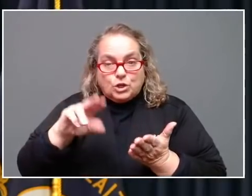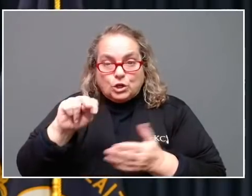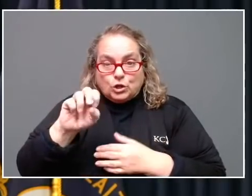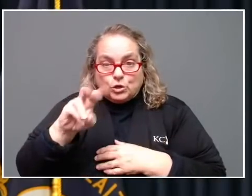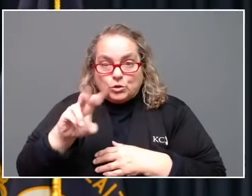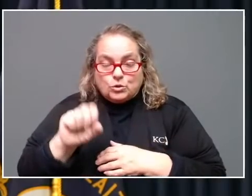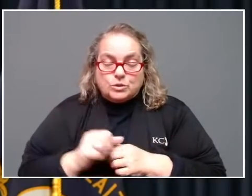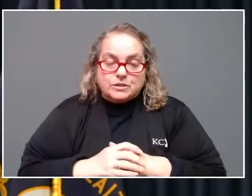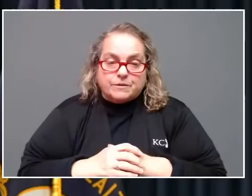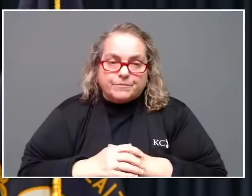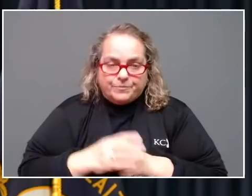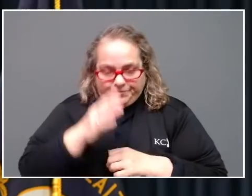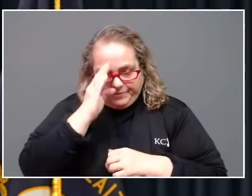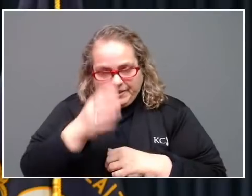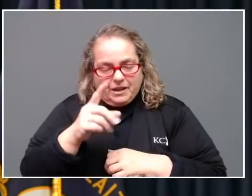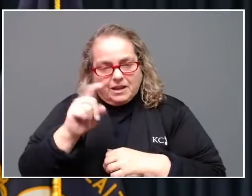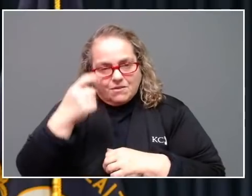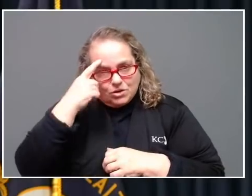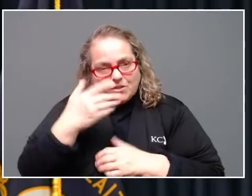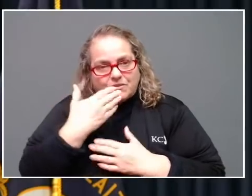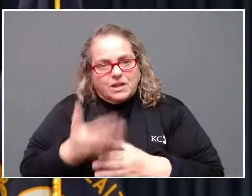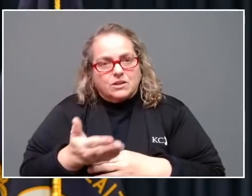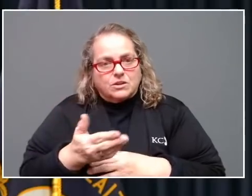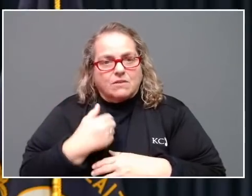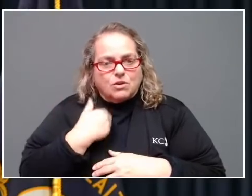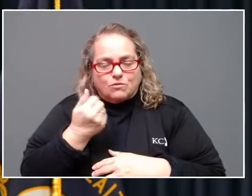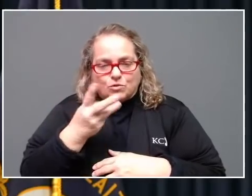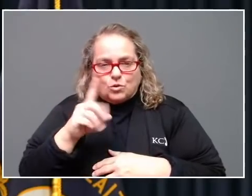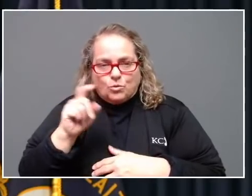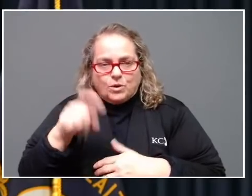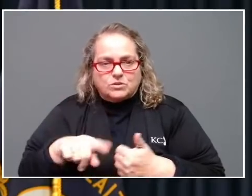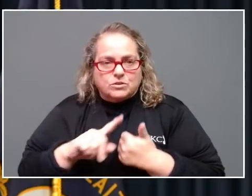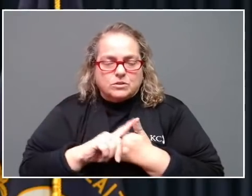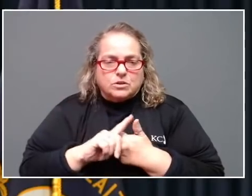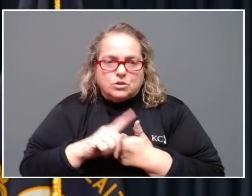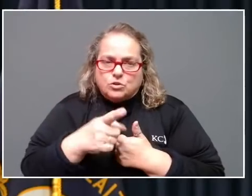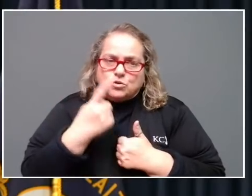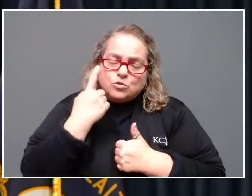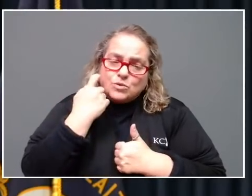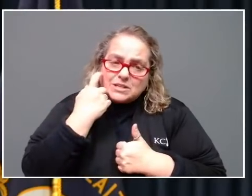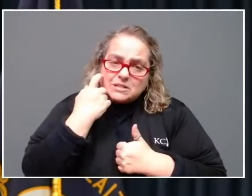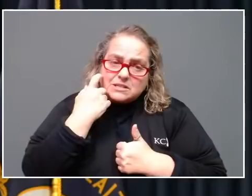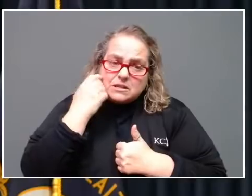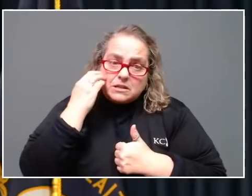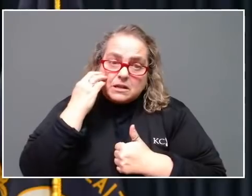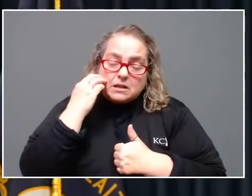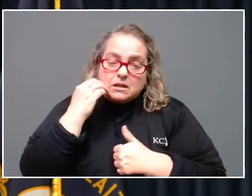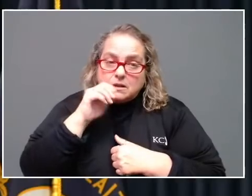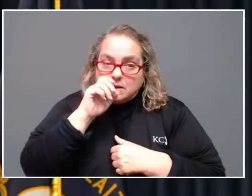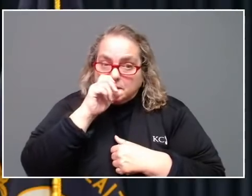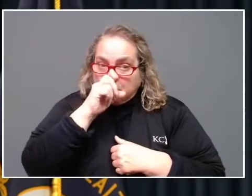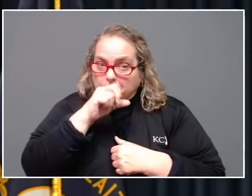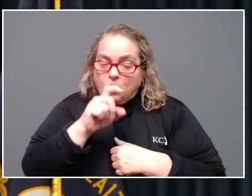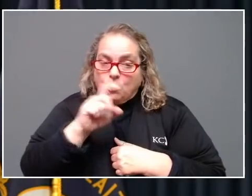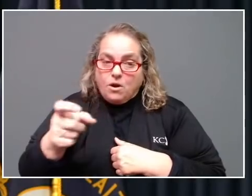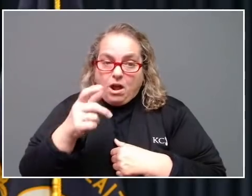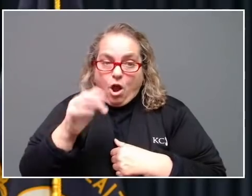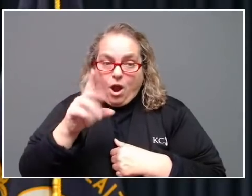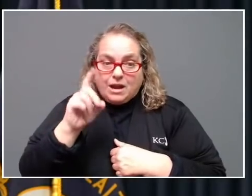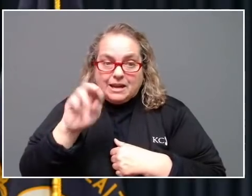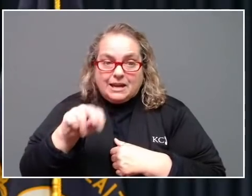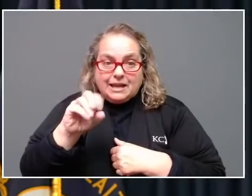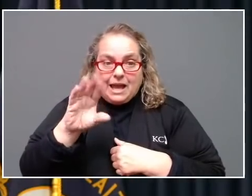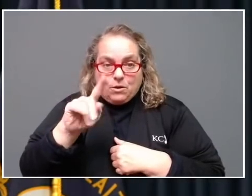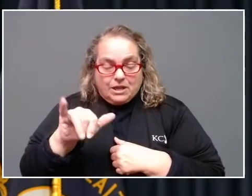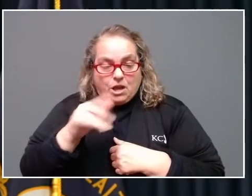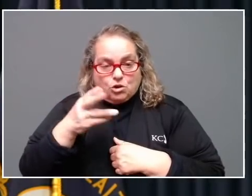Yeah, Governor, thank you. I have a few questions. My first one being, you recently awarded Hardin County a grant through